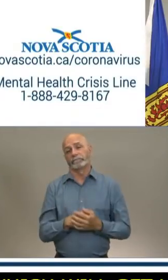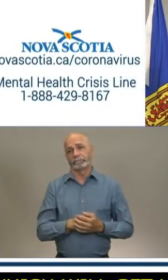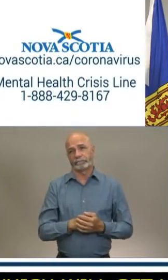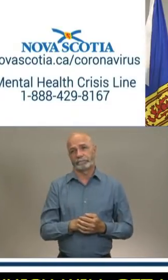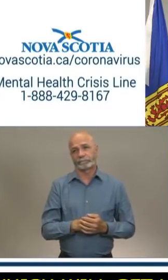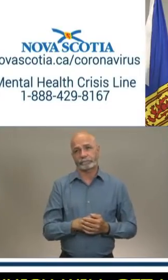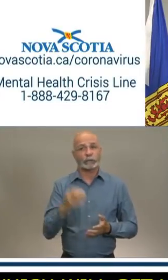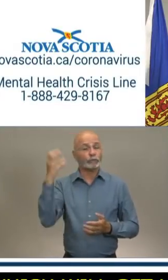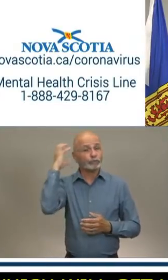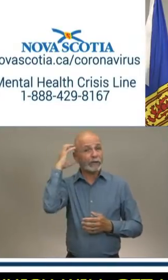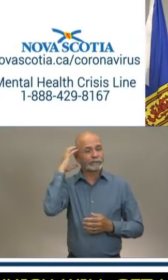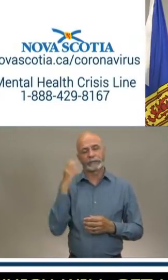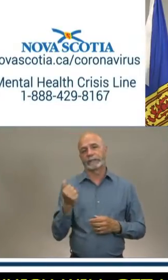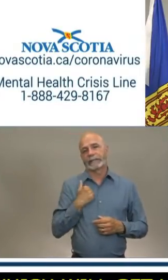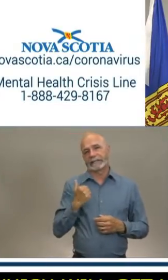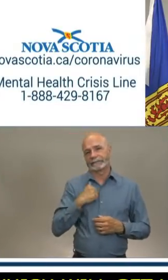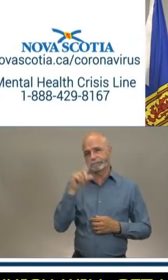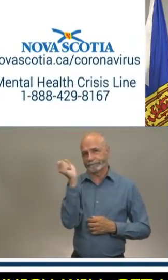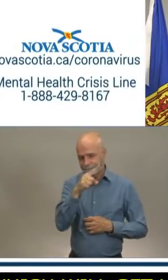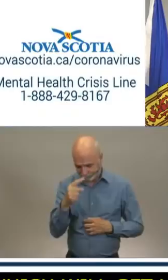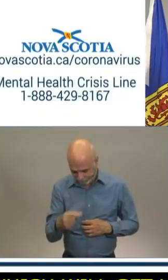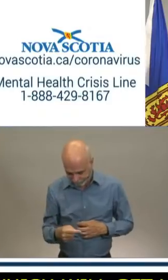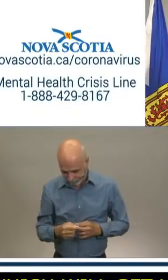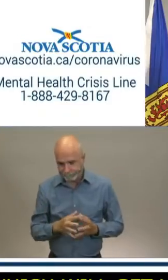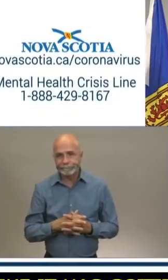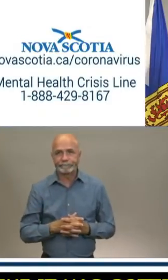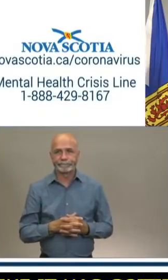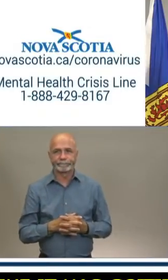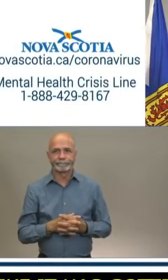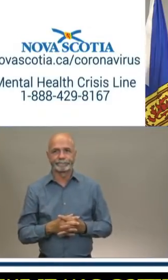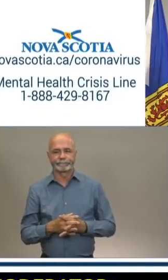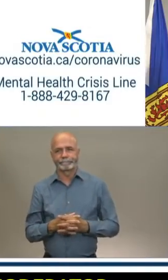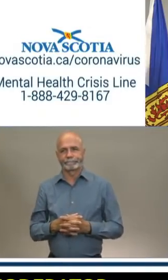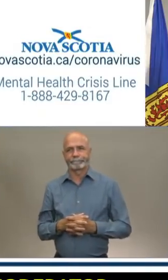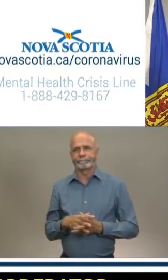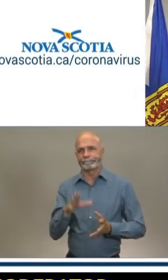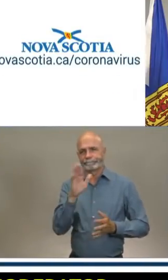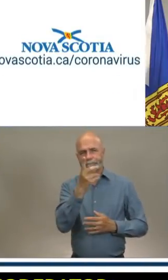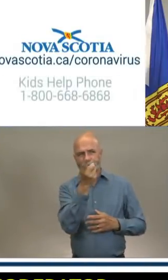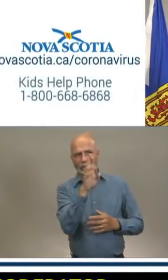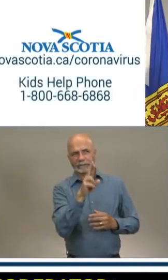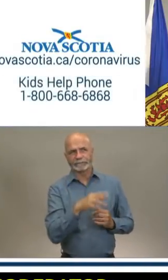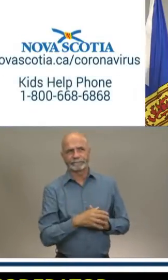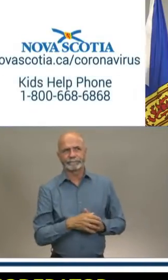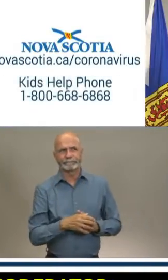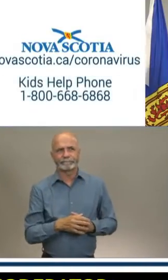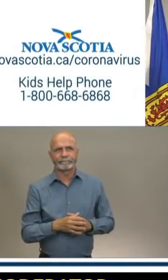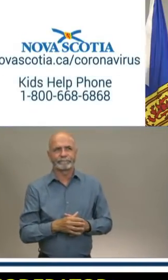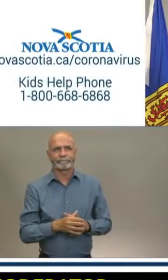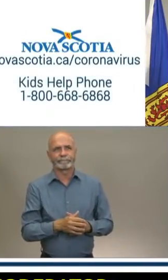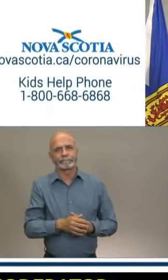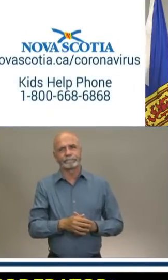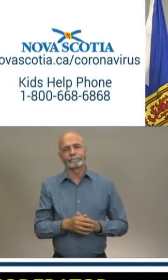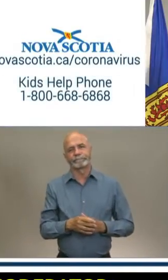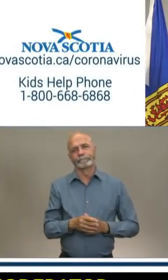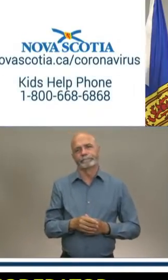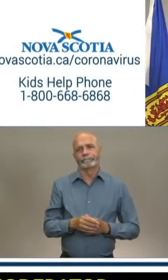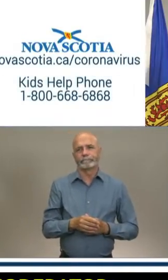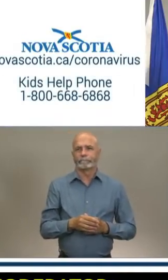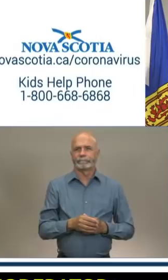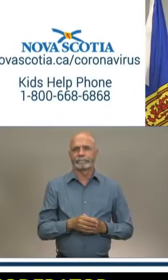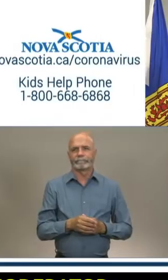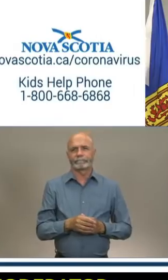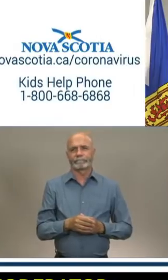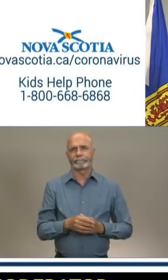Adrian. Thank you. Dr. Strang, how will the province be able to check people's vaccination